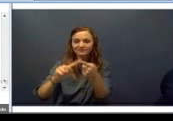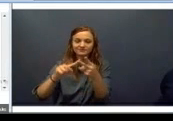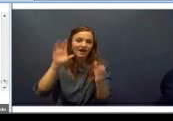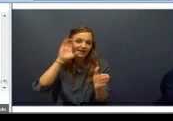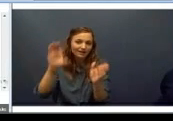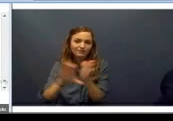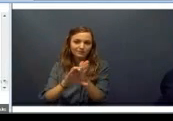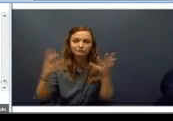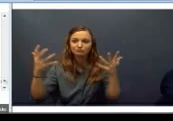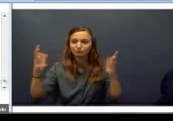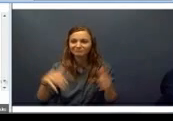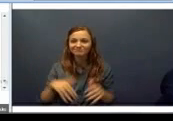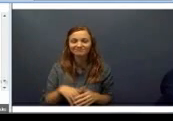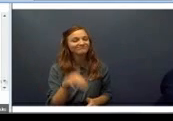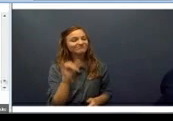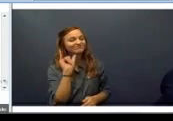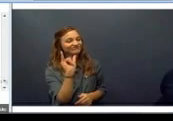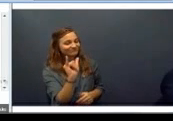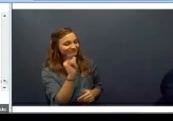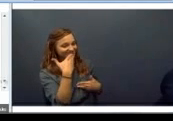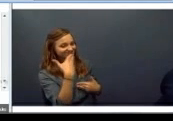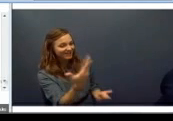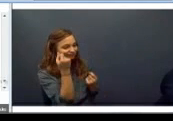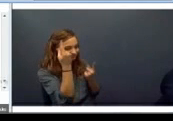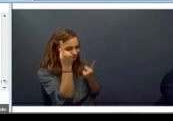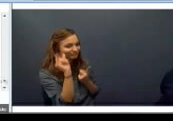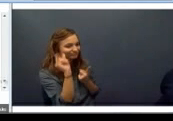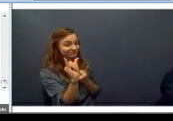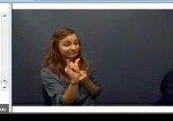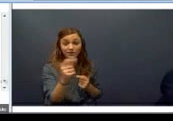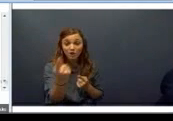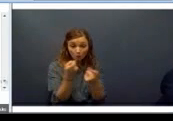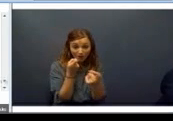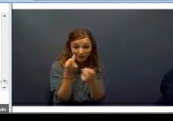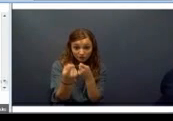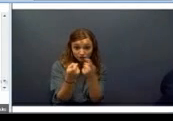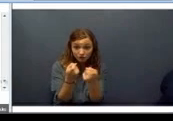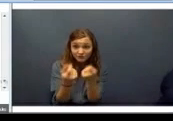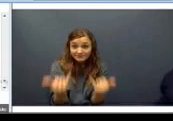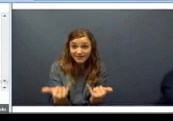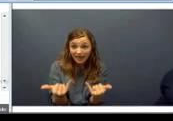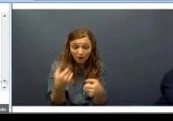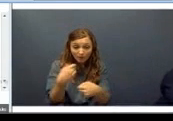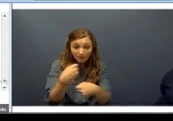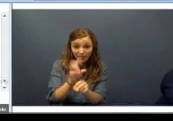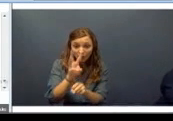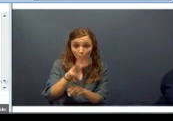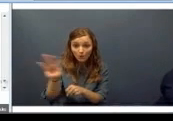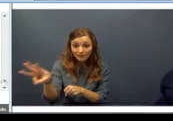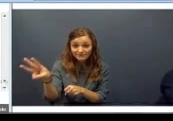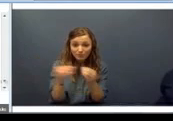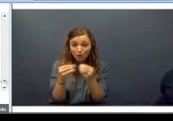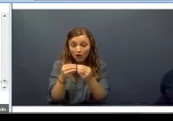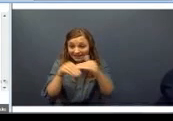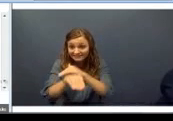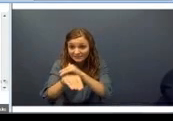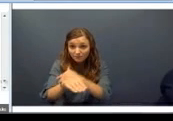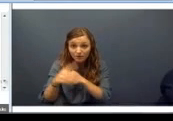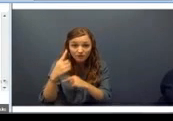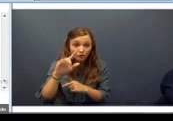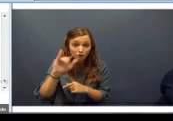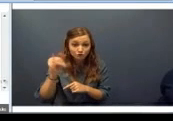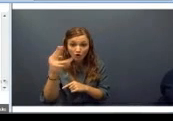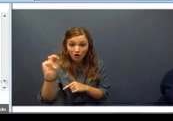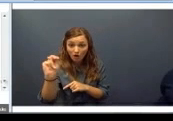just focus on text and images. I think we'll take that to heart. Are there any questions at this time